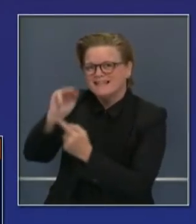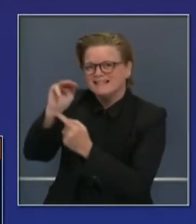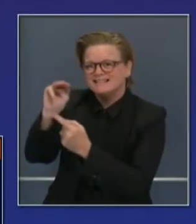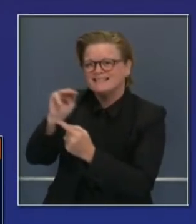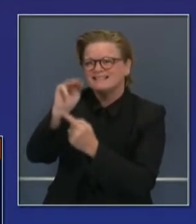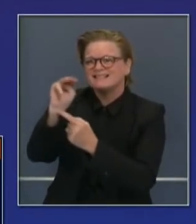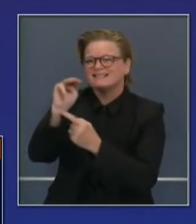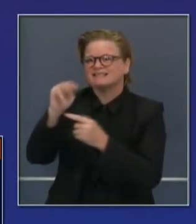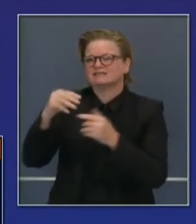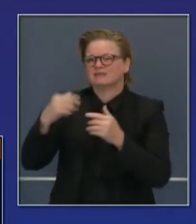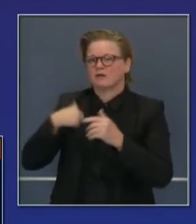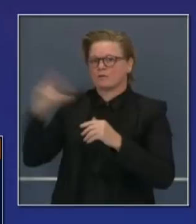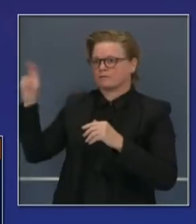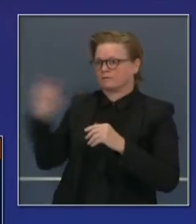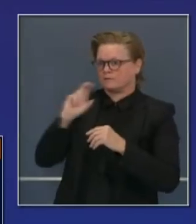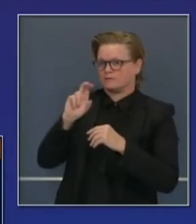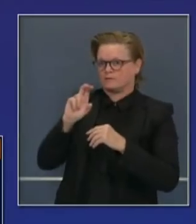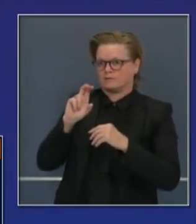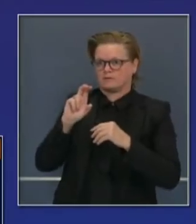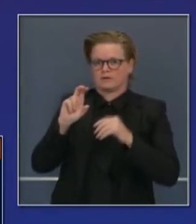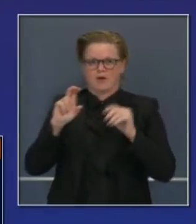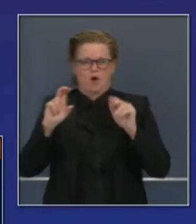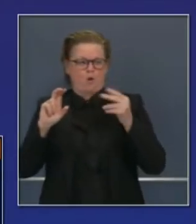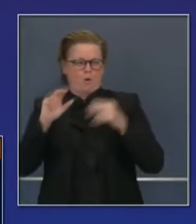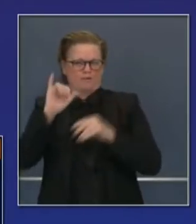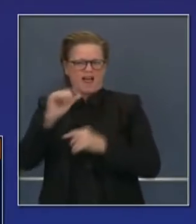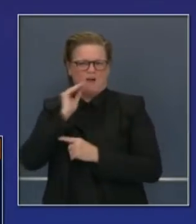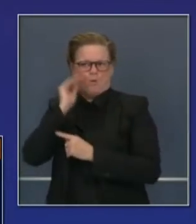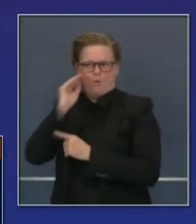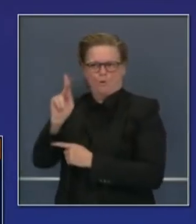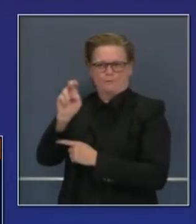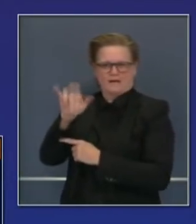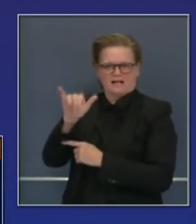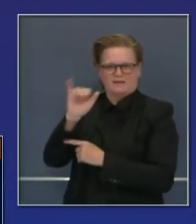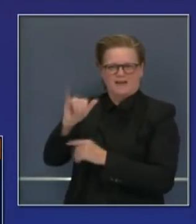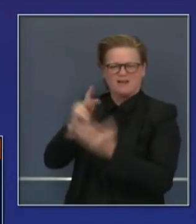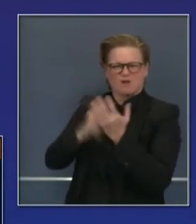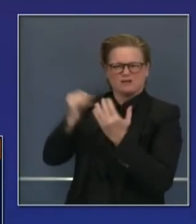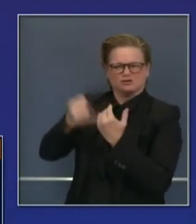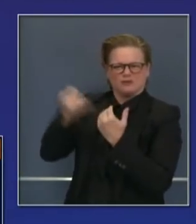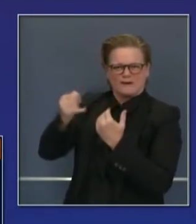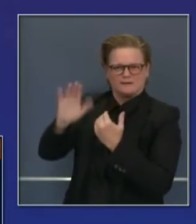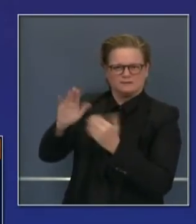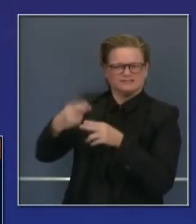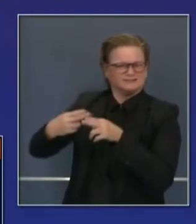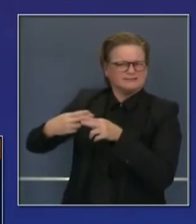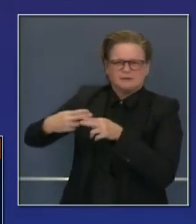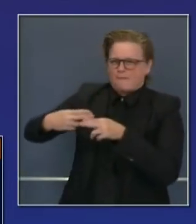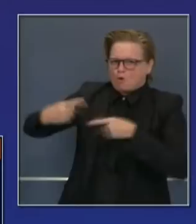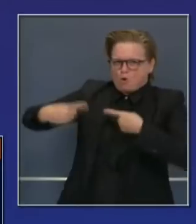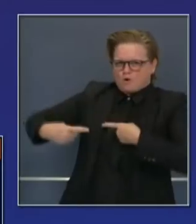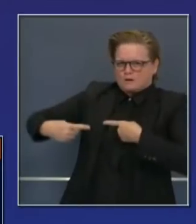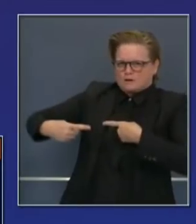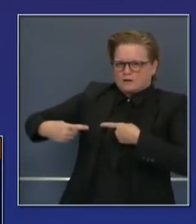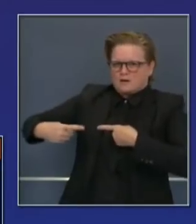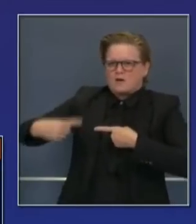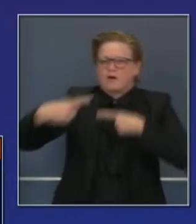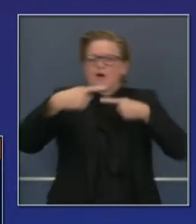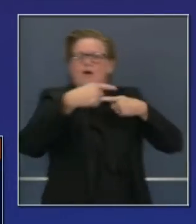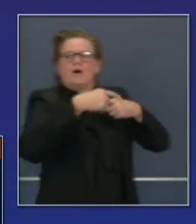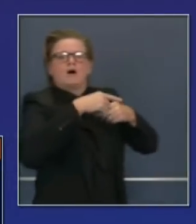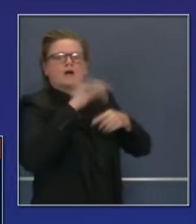forward. Room Key, though, nonetheless continues to operate. It's on a month-to-month basis, getting reimbursements from FEMA. We're